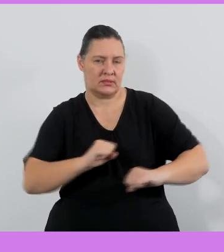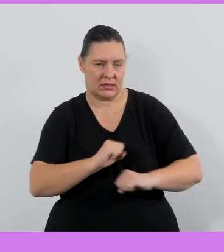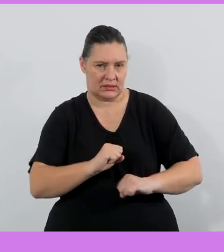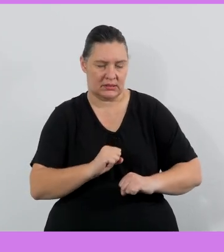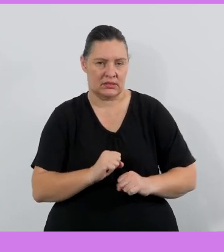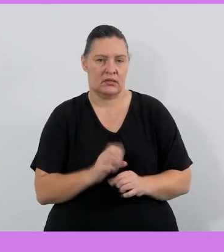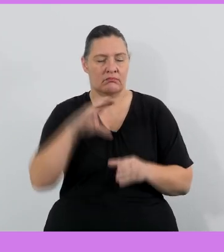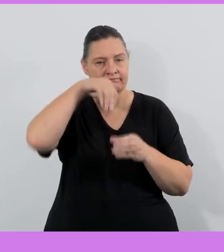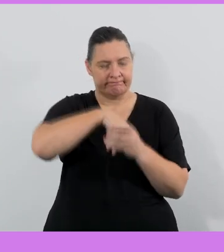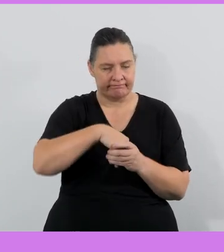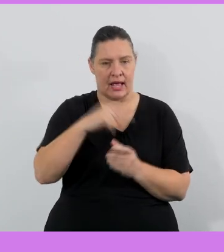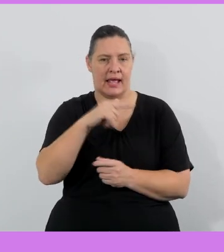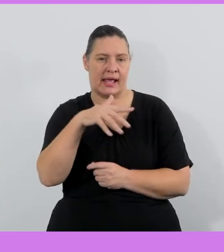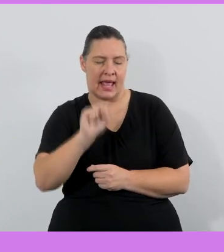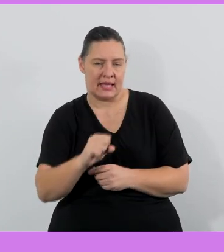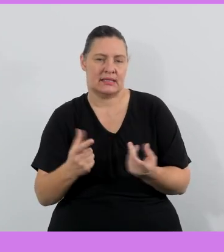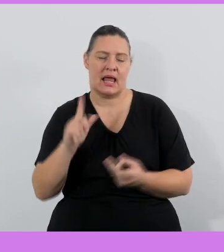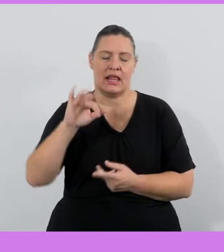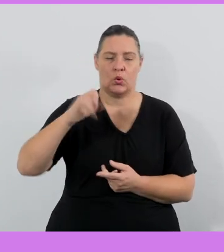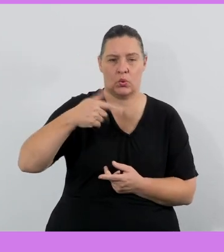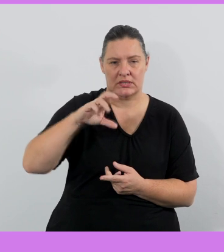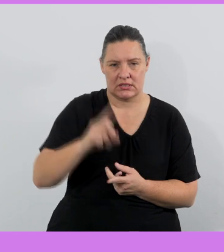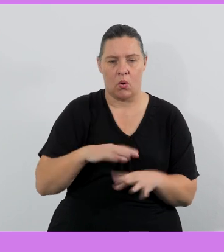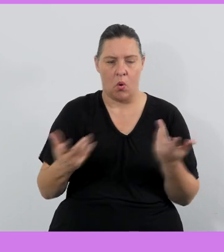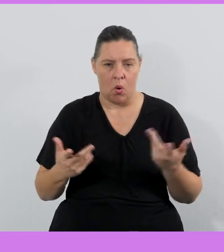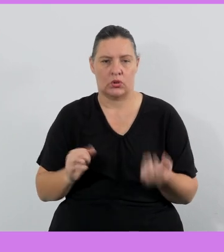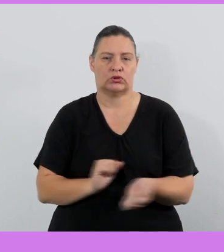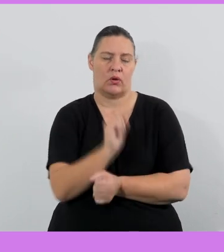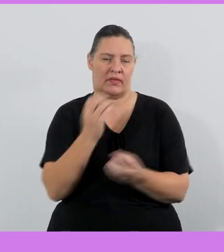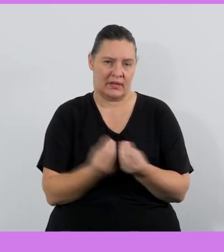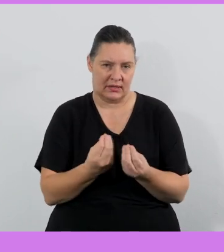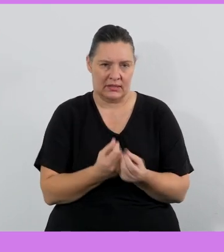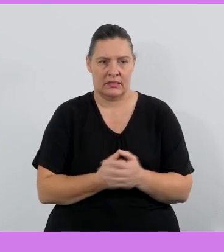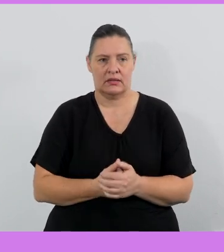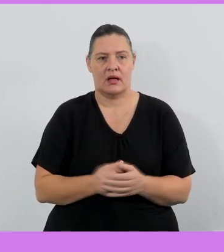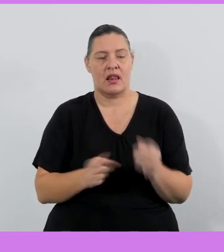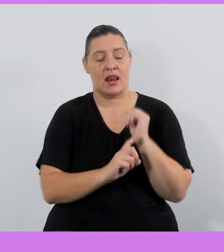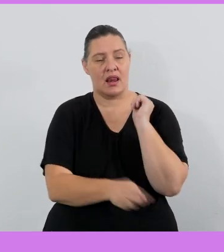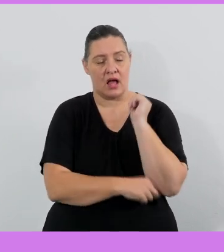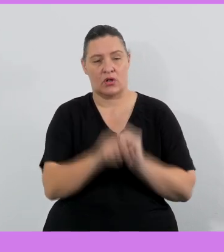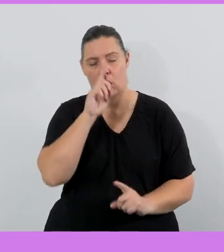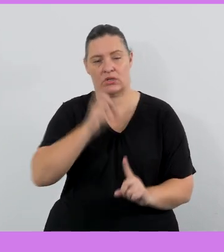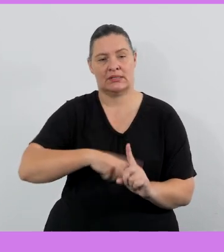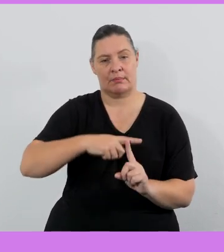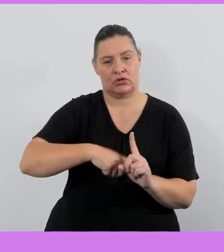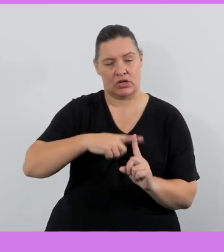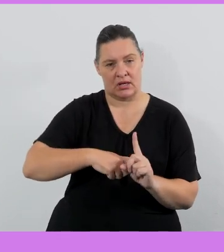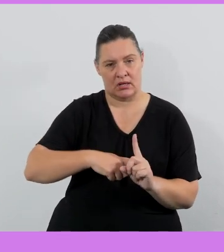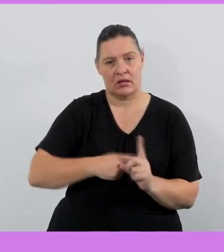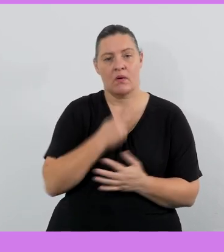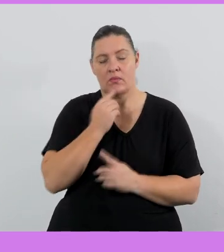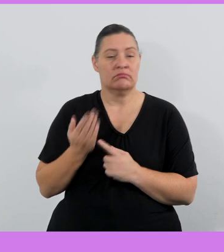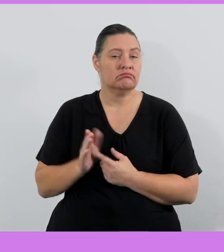space occupied by a gas, a liquid, or a solid substance. Then lastly, we also looked at temperature, and